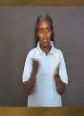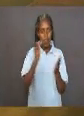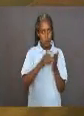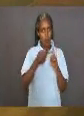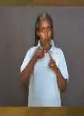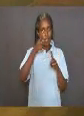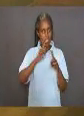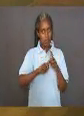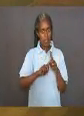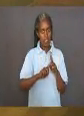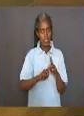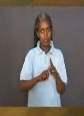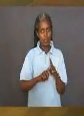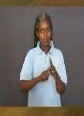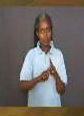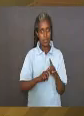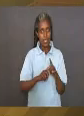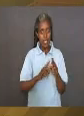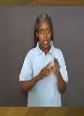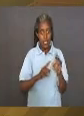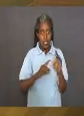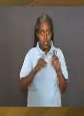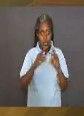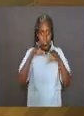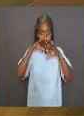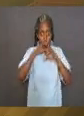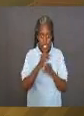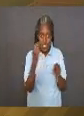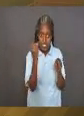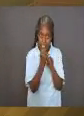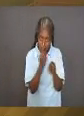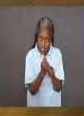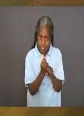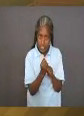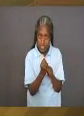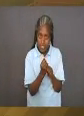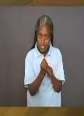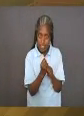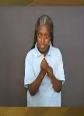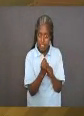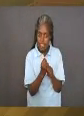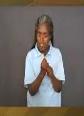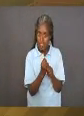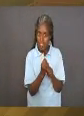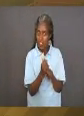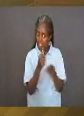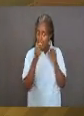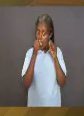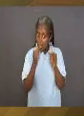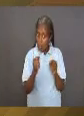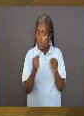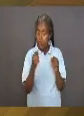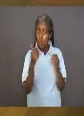Welcome back, everyone. Did you finish the activity? Were you able